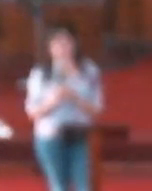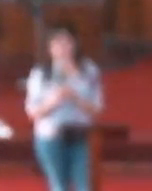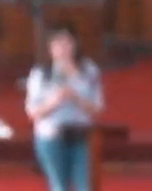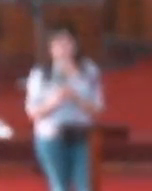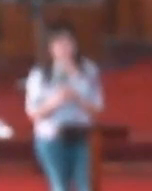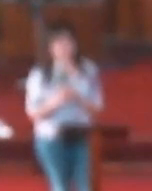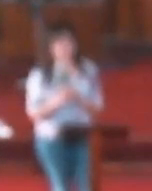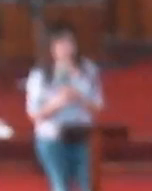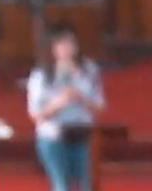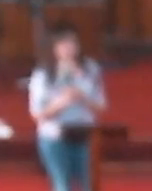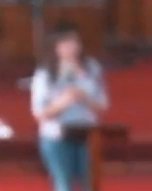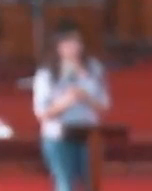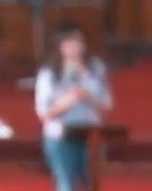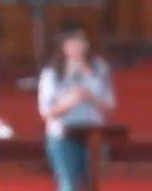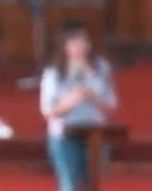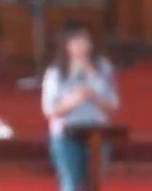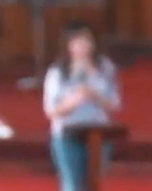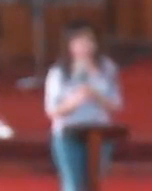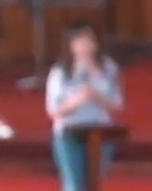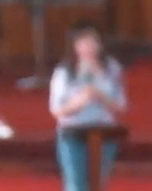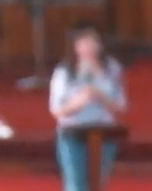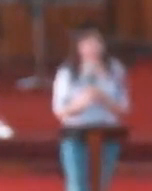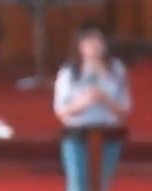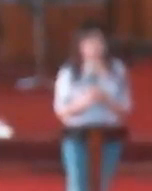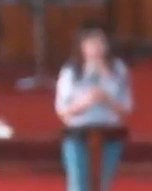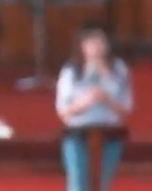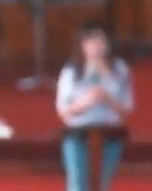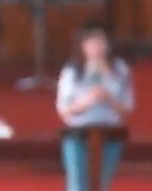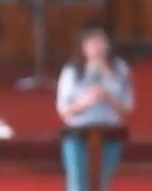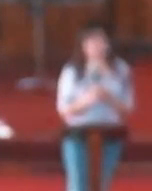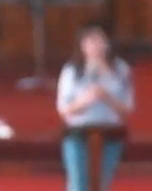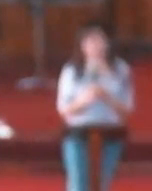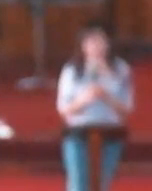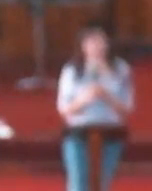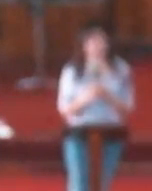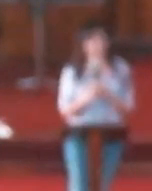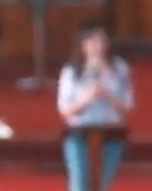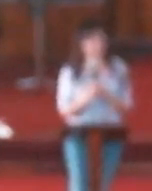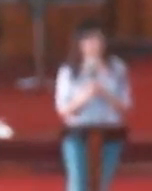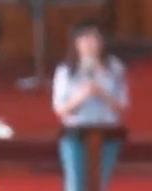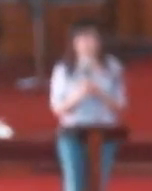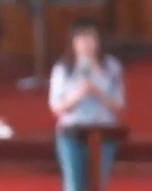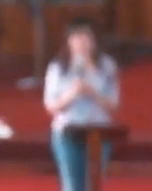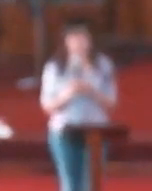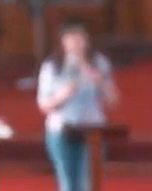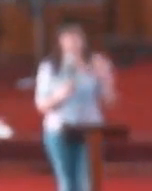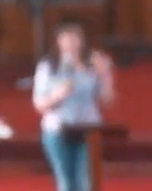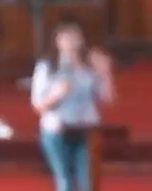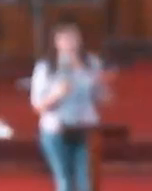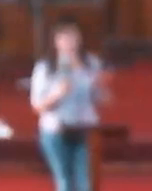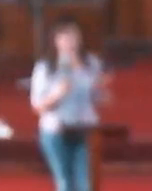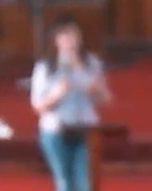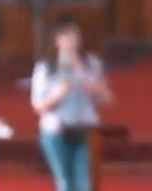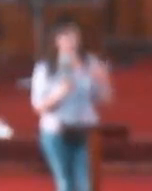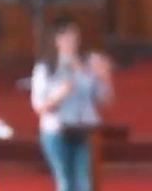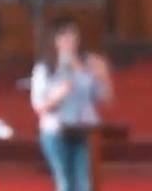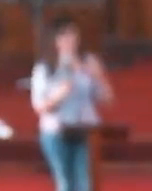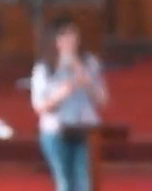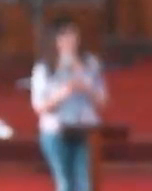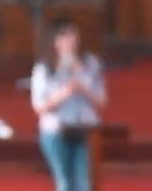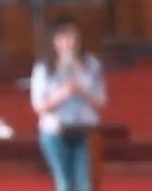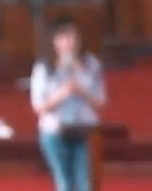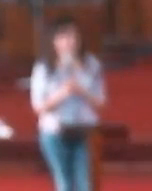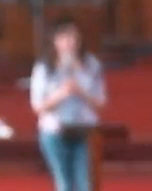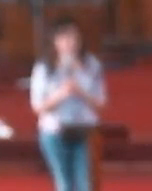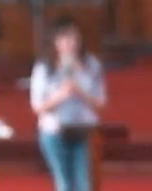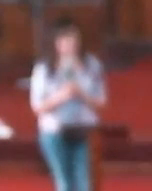que dejemos de profetizar y de obedecer a Dios. Tampoco. Yeah, I am not saying don't stop prophesying and